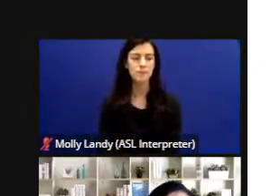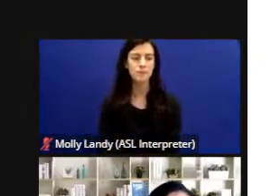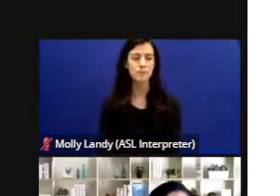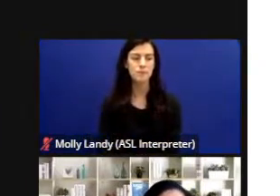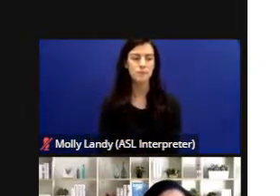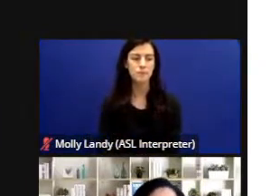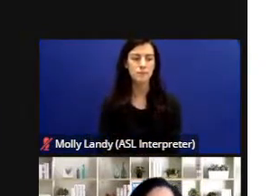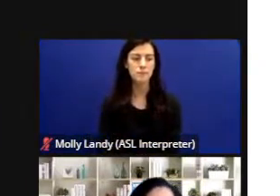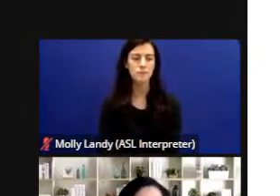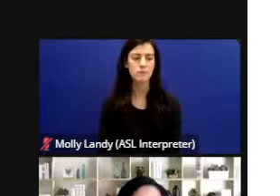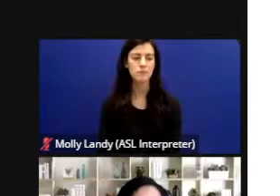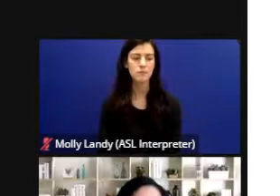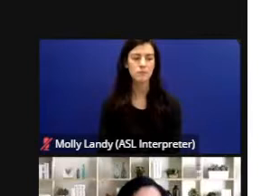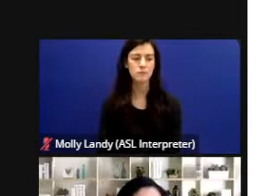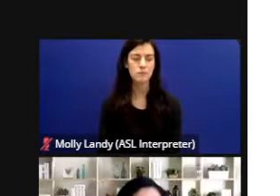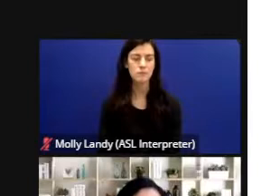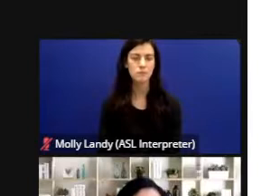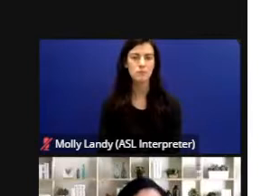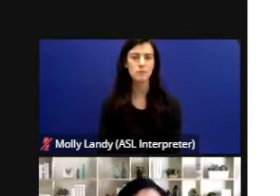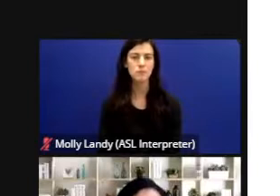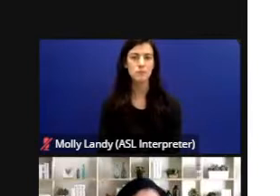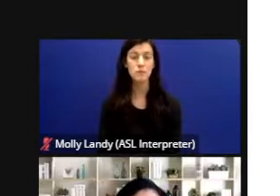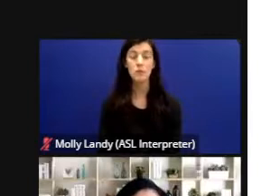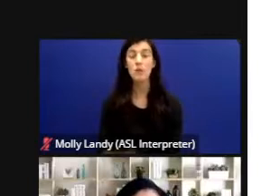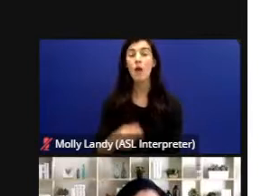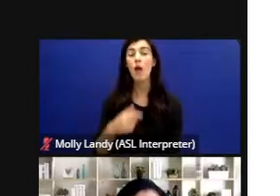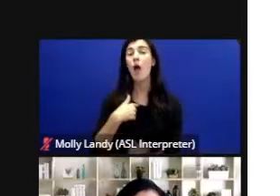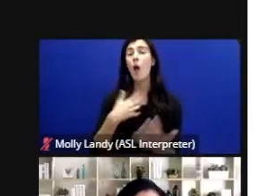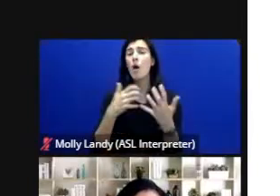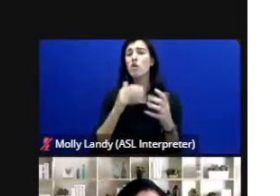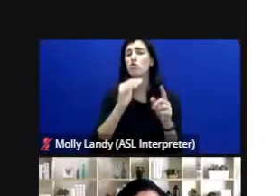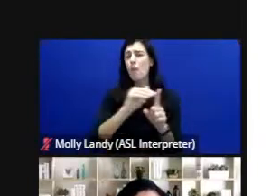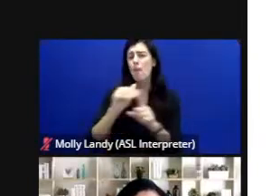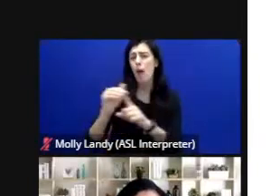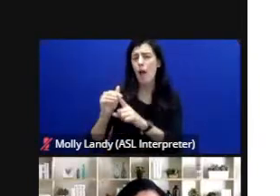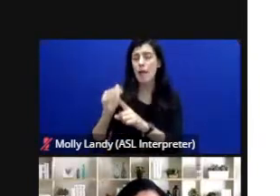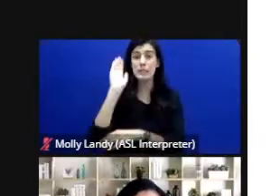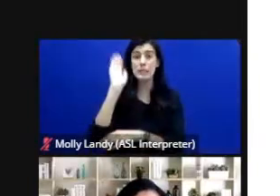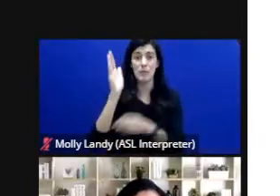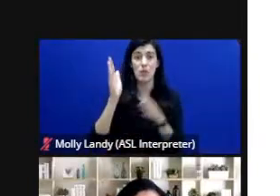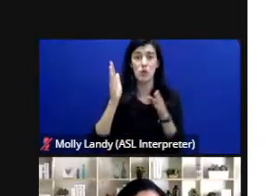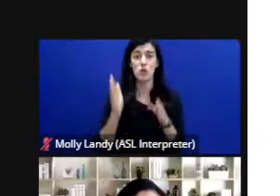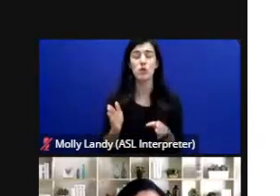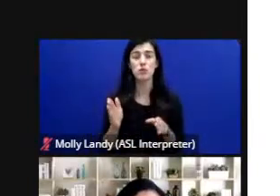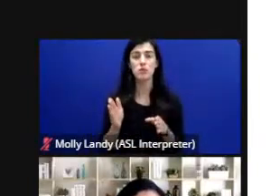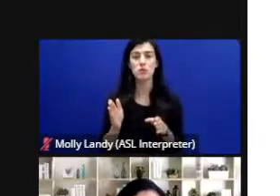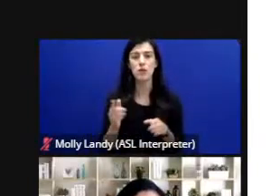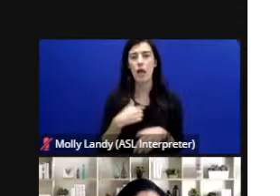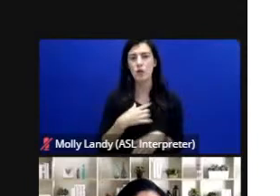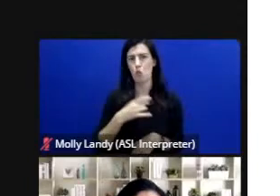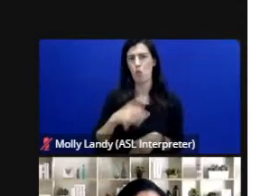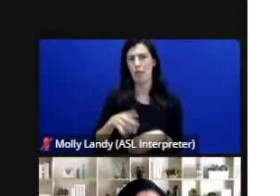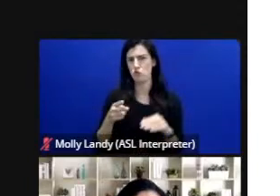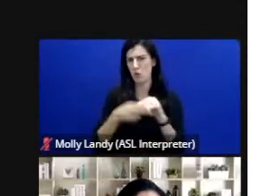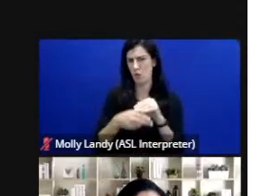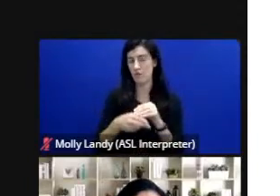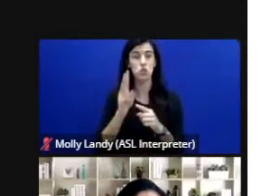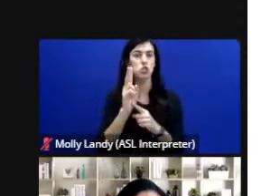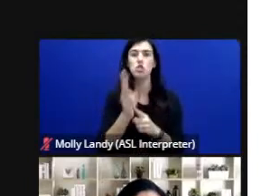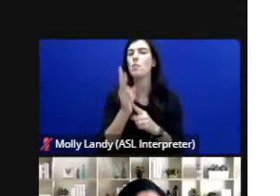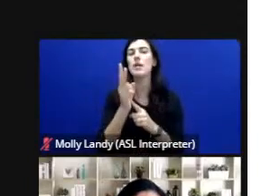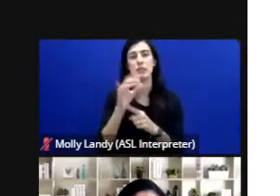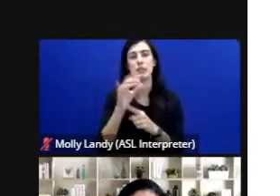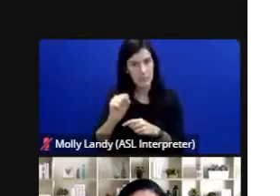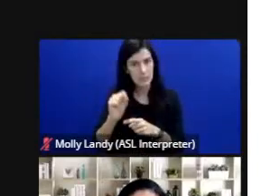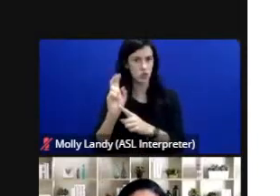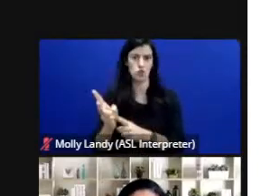Mimi Ortiz is next. And, I want to remind the speakers, I don't like cutting you off, but 2 minutes is 2 minutes, because we